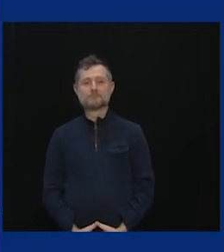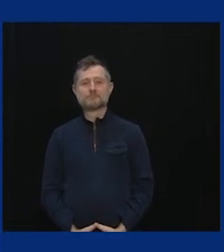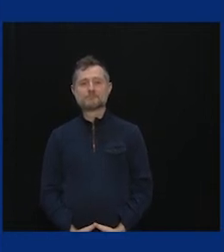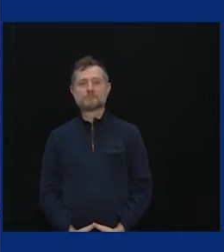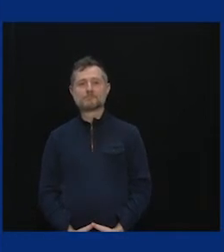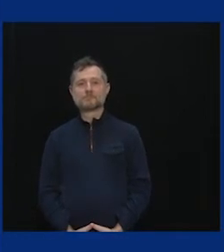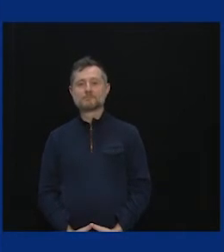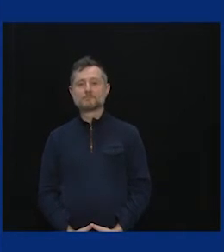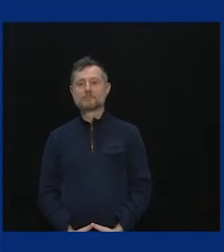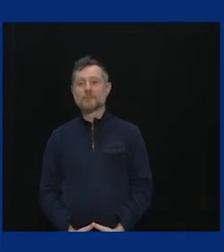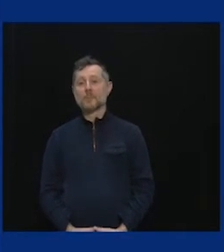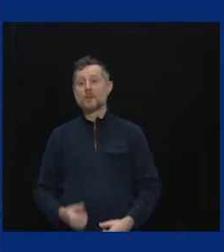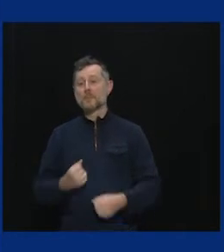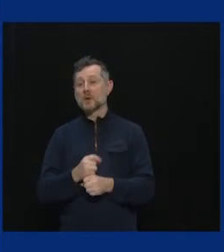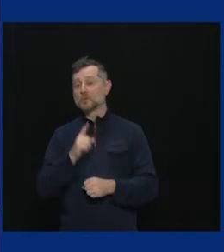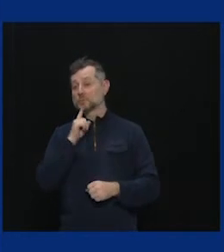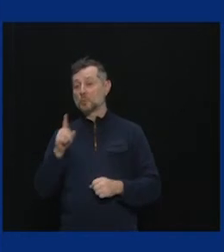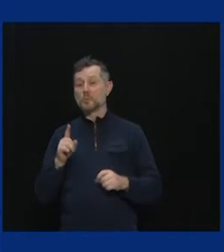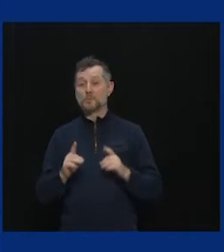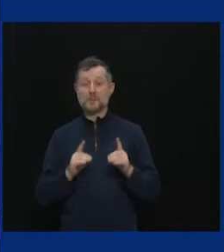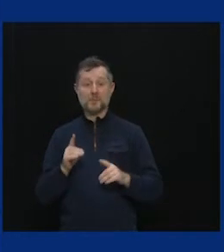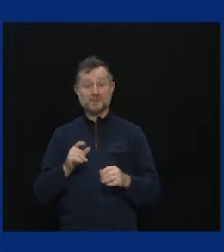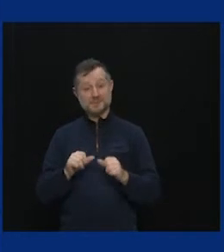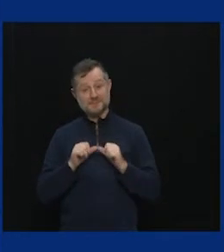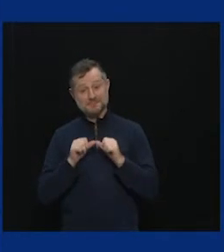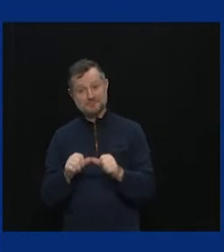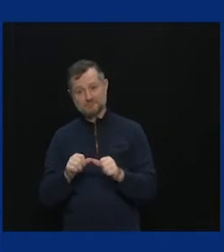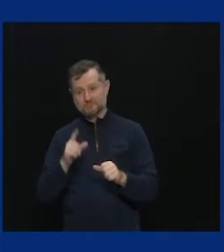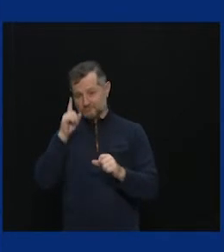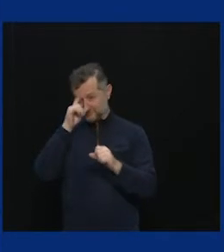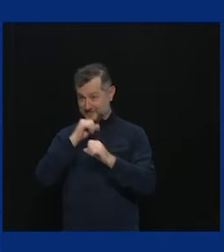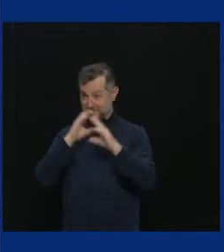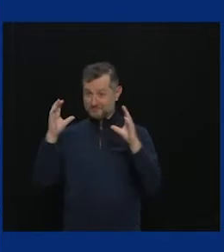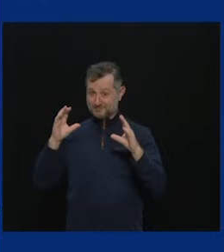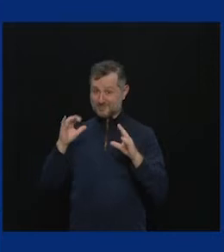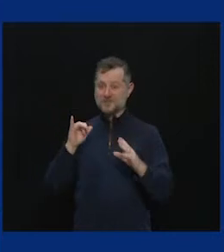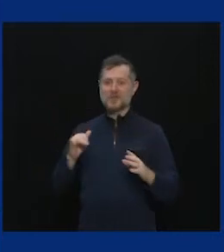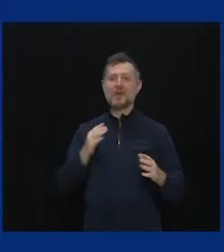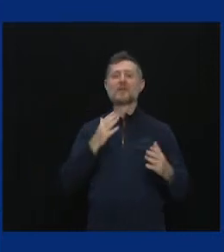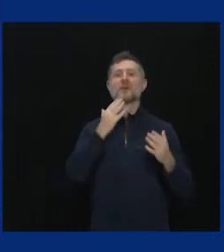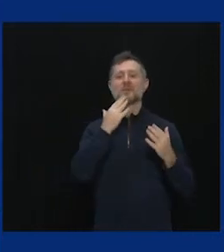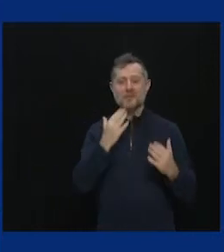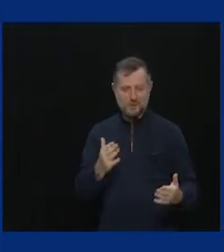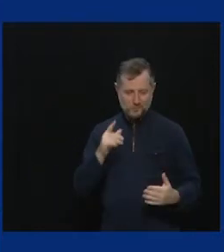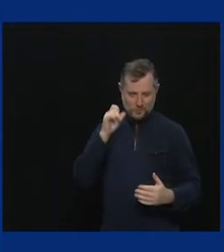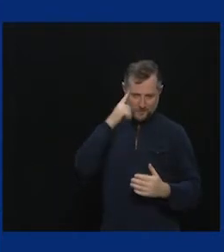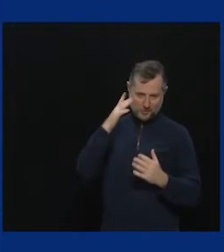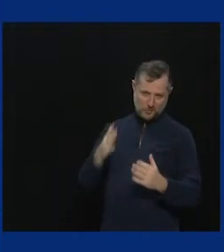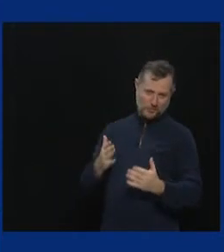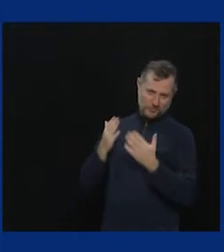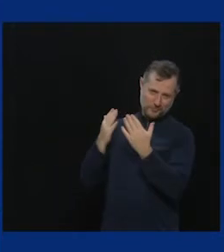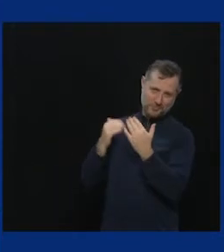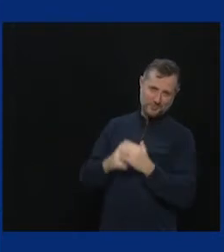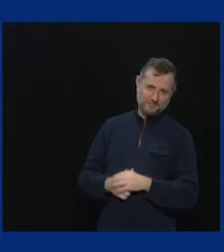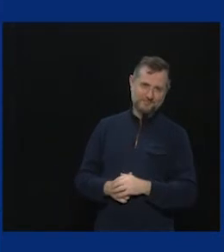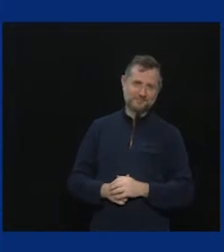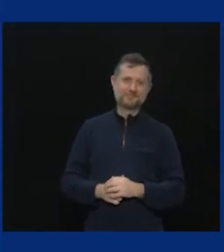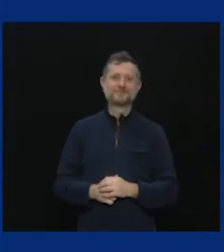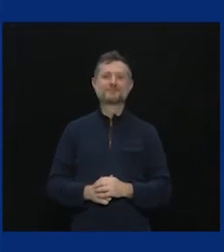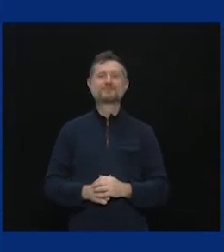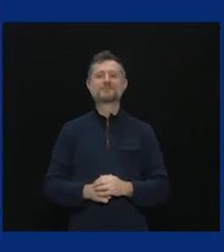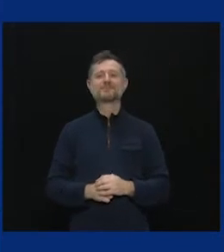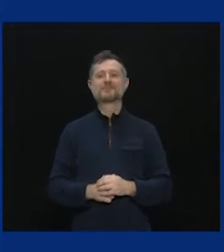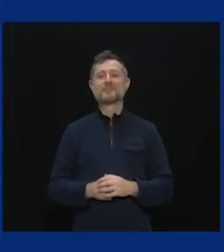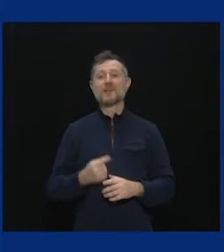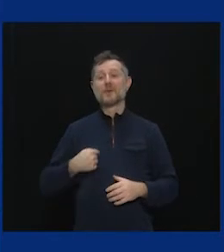And we want to make sure that people continue to do that. So thank you so much, Governor. And as a board member of